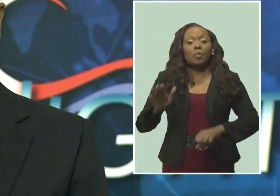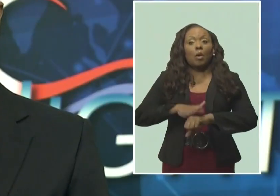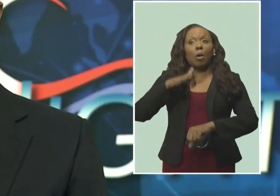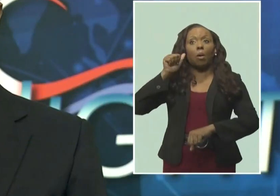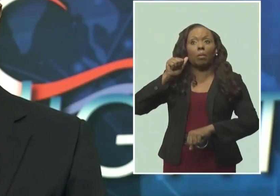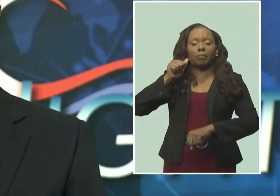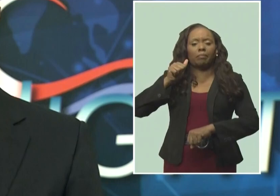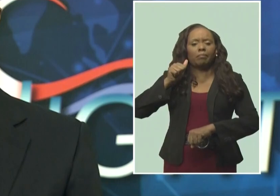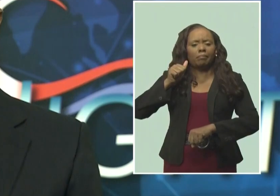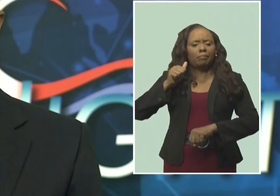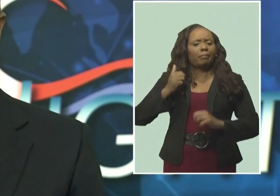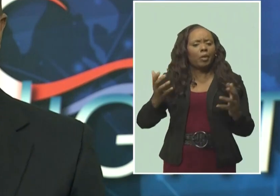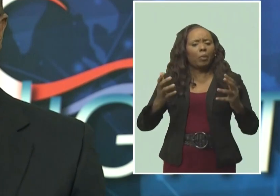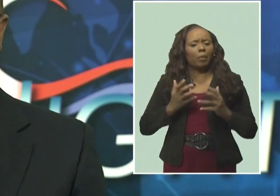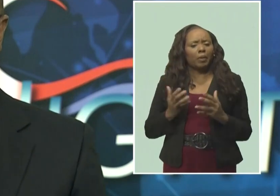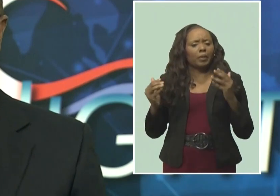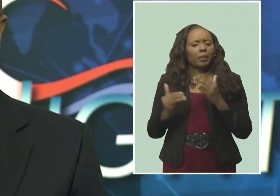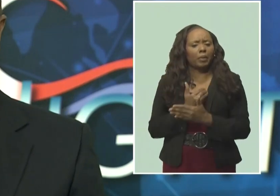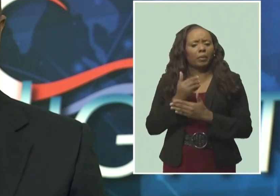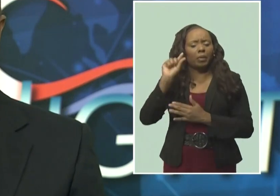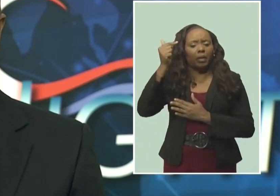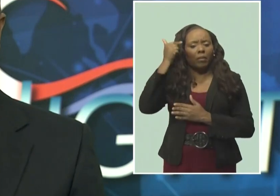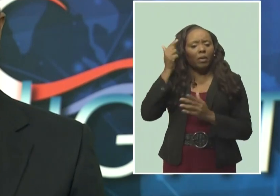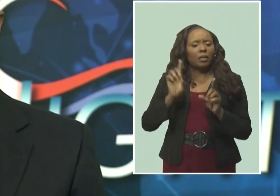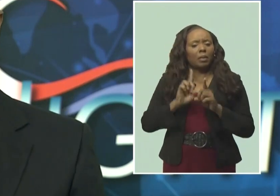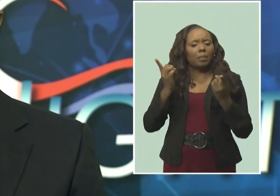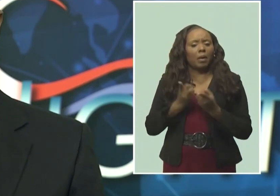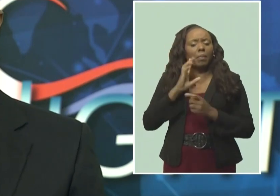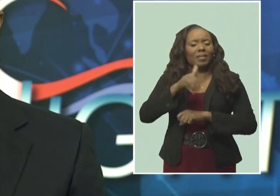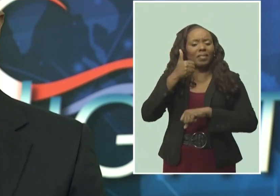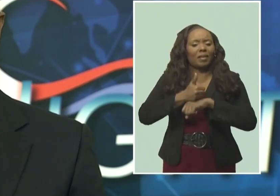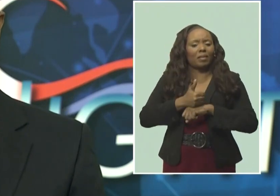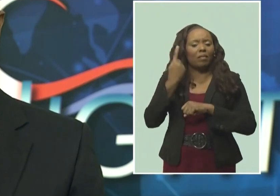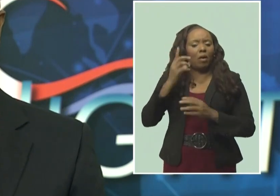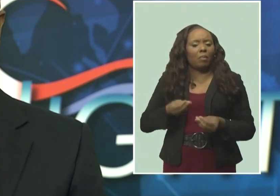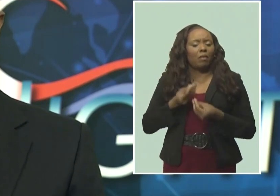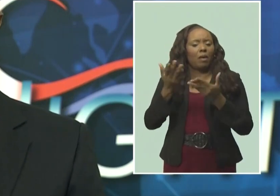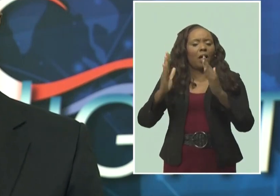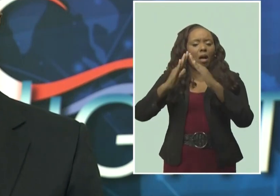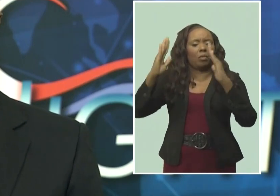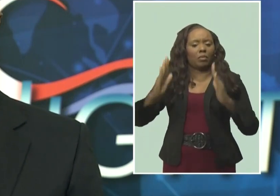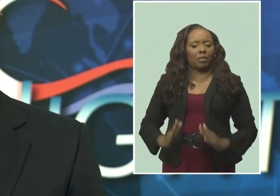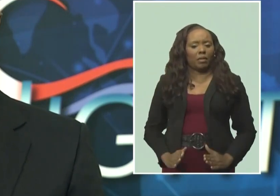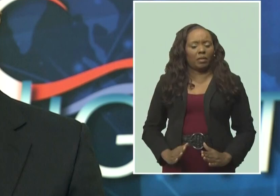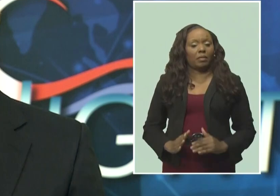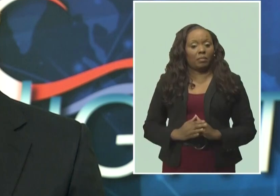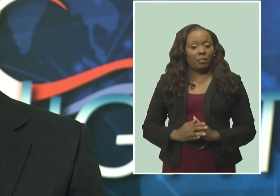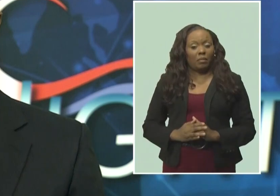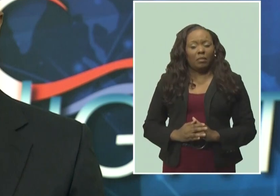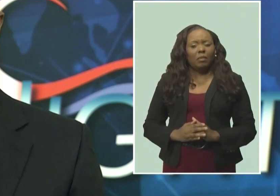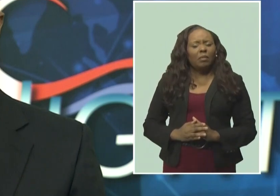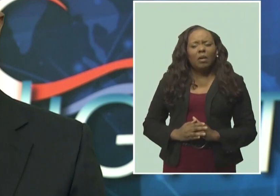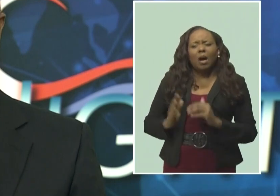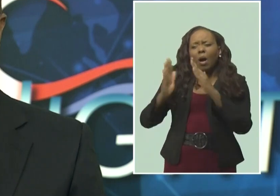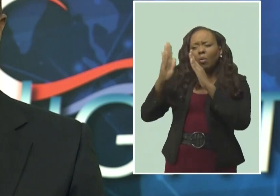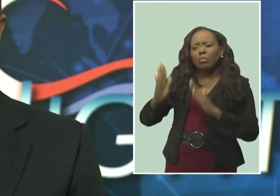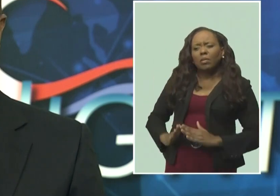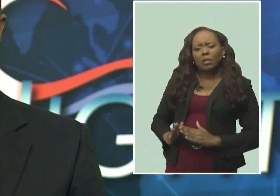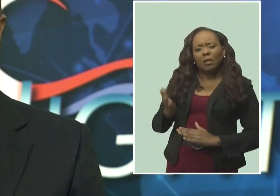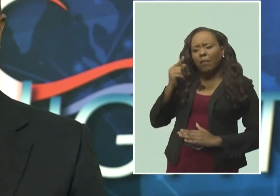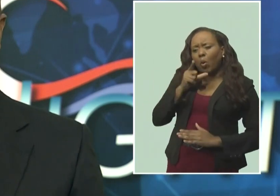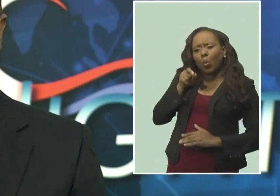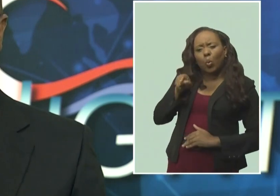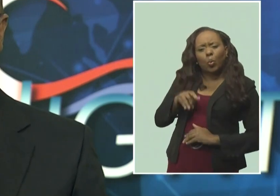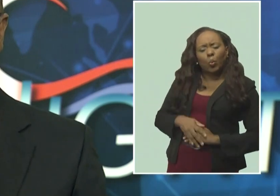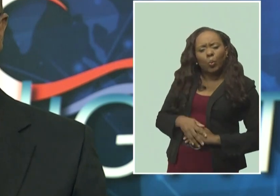A call has been made for the creation of a new government department to provide housing for people on the brink of homelessness. It's come